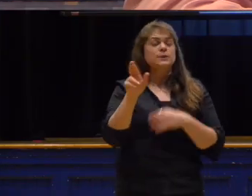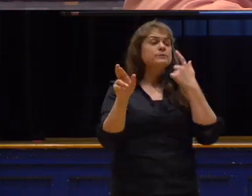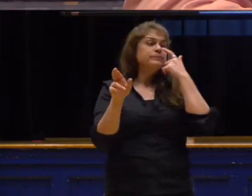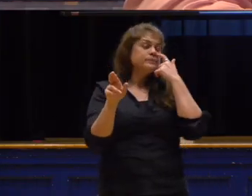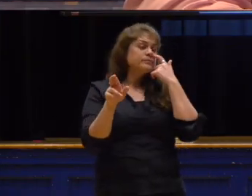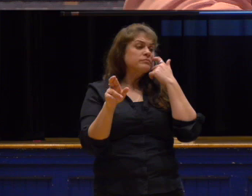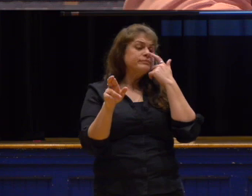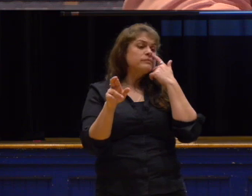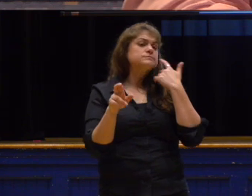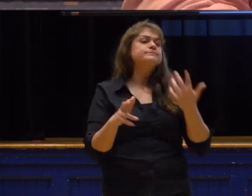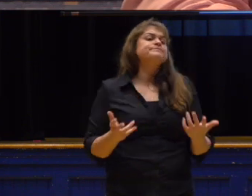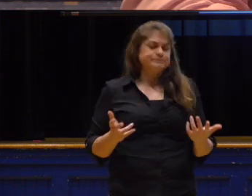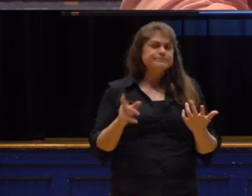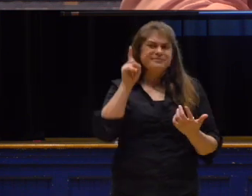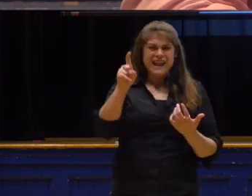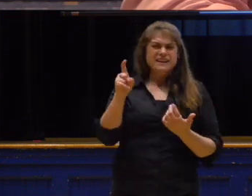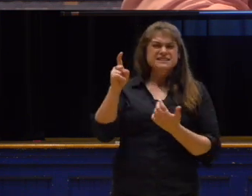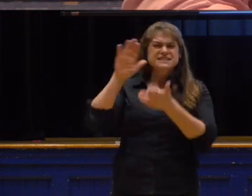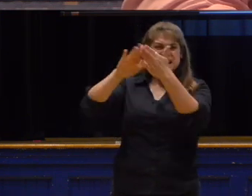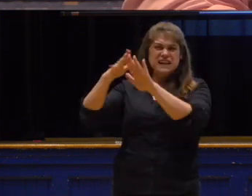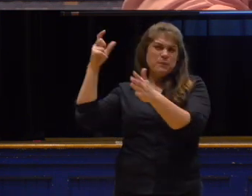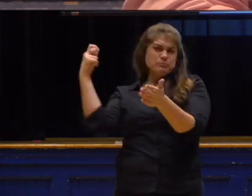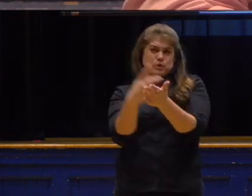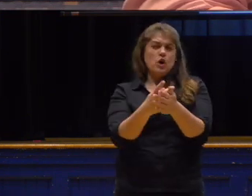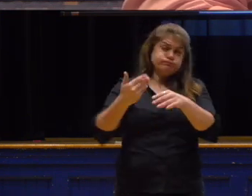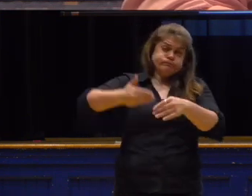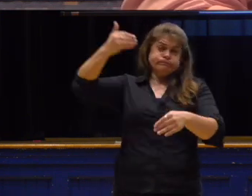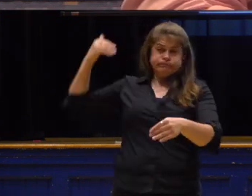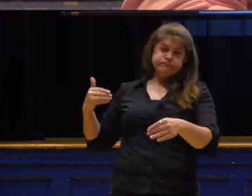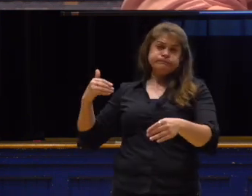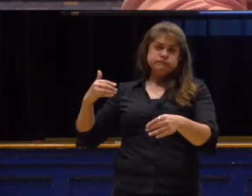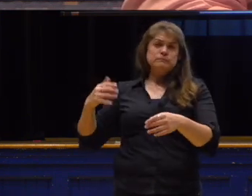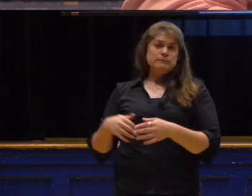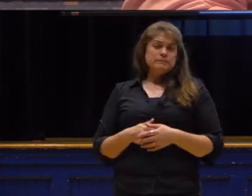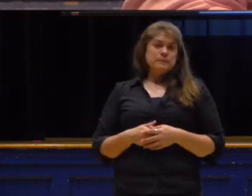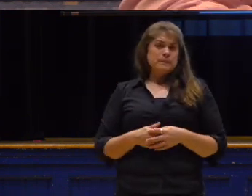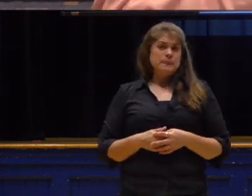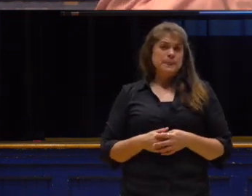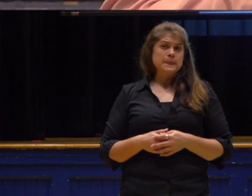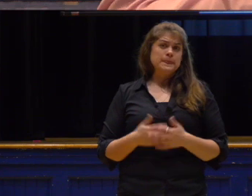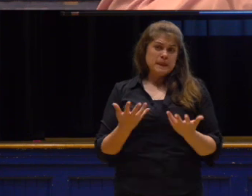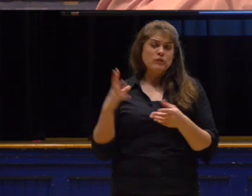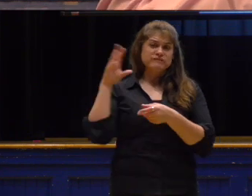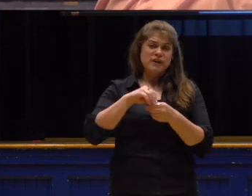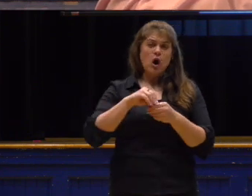Chris stated, it all has to be approved by the city well in advance. It'll involve,